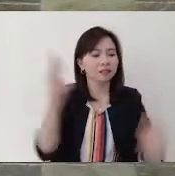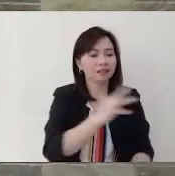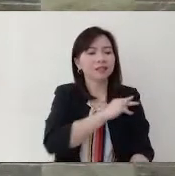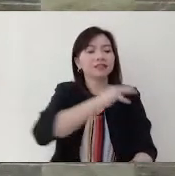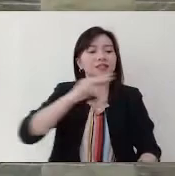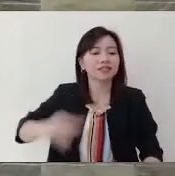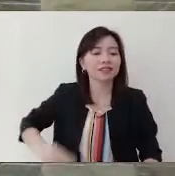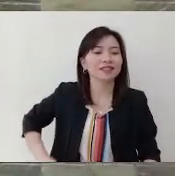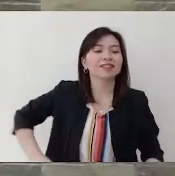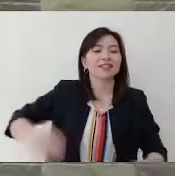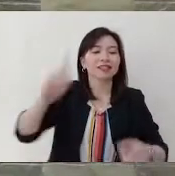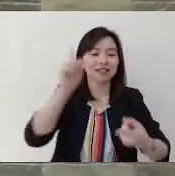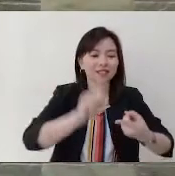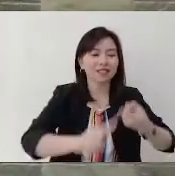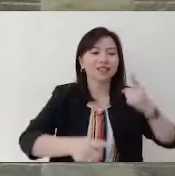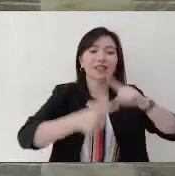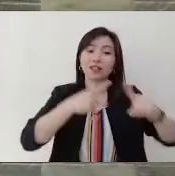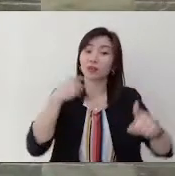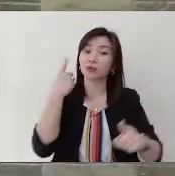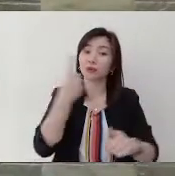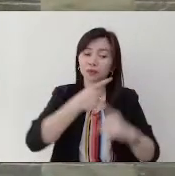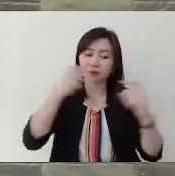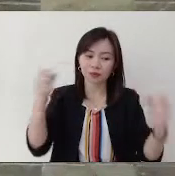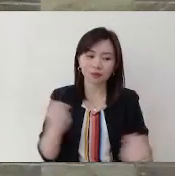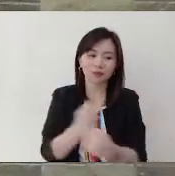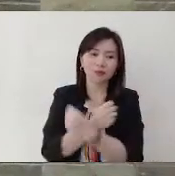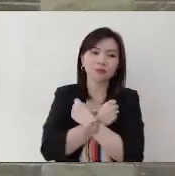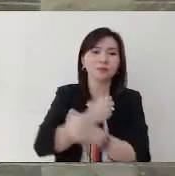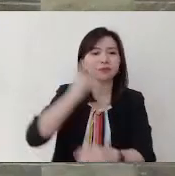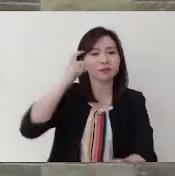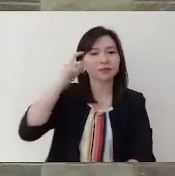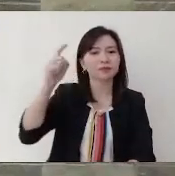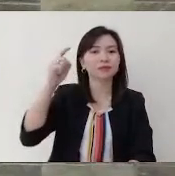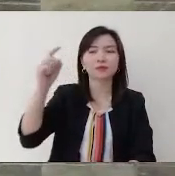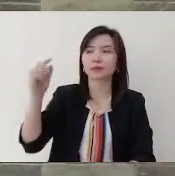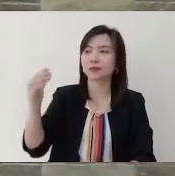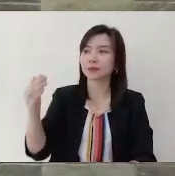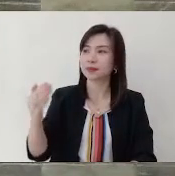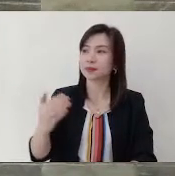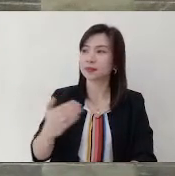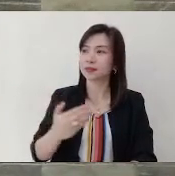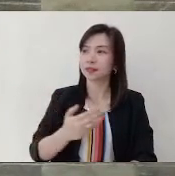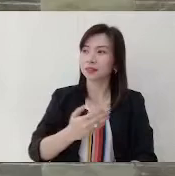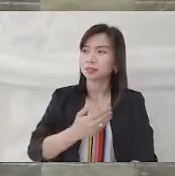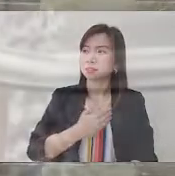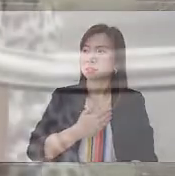Living Master, is a friend who cares for me.